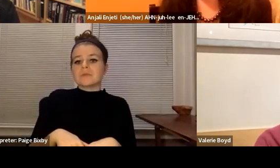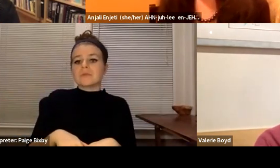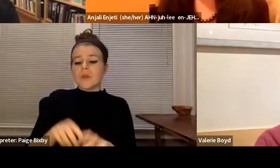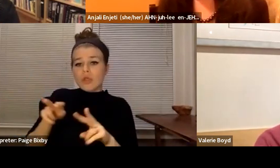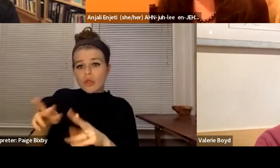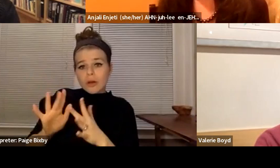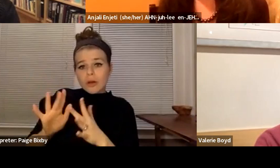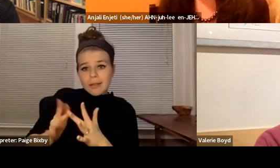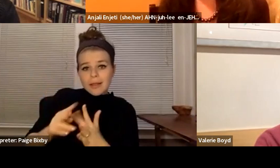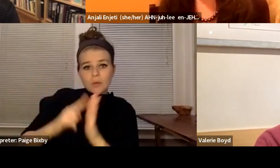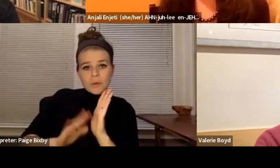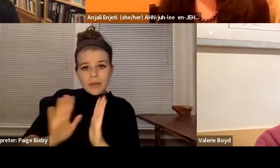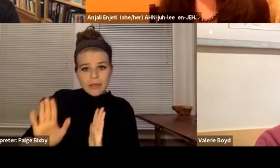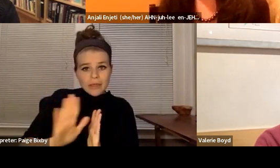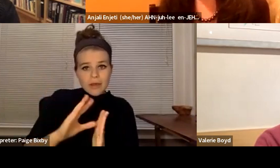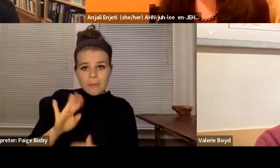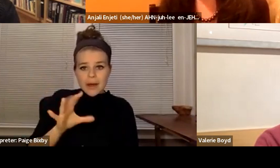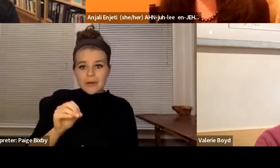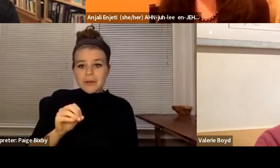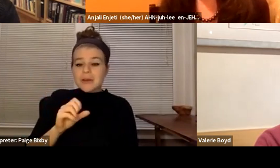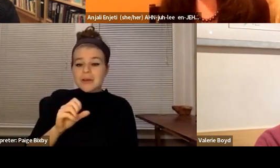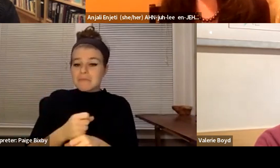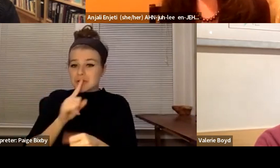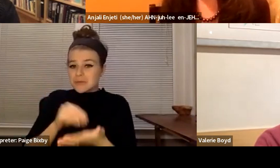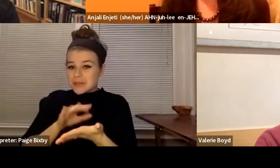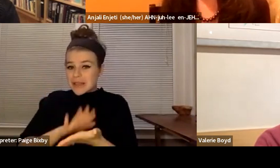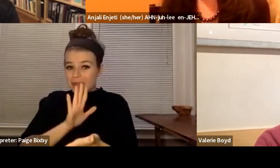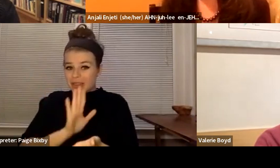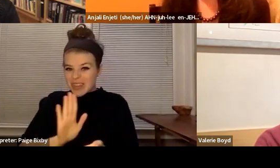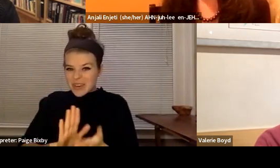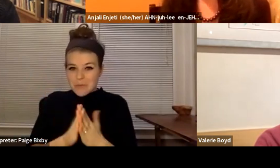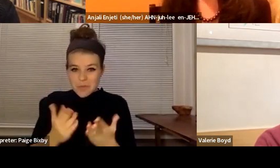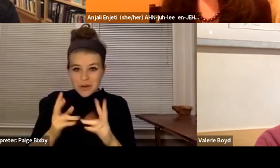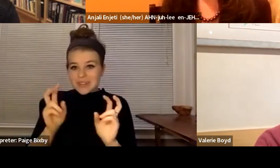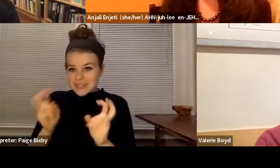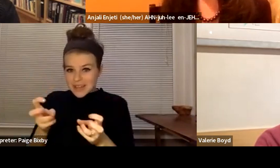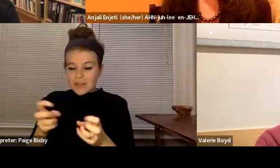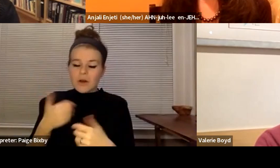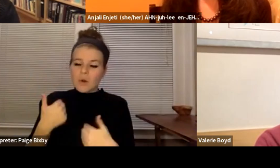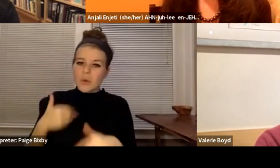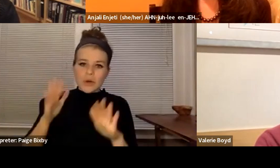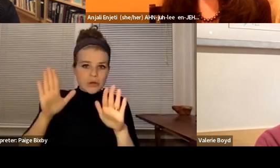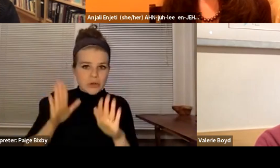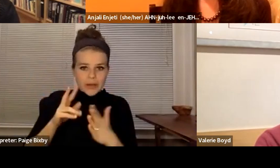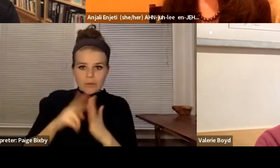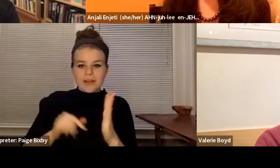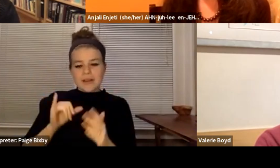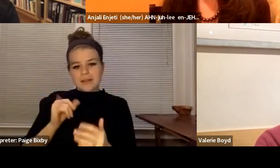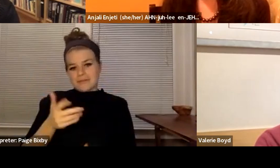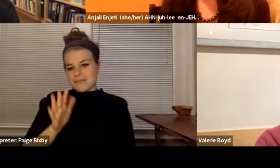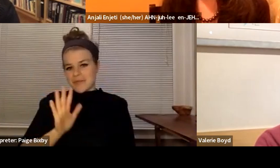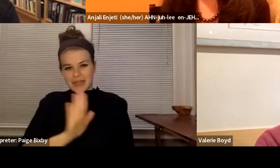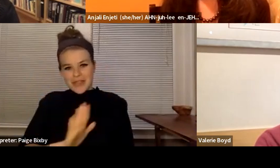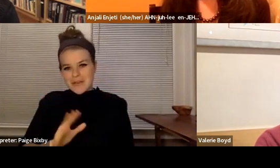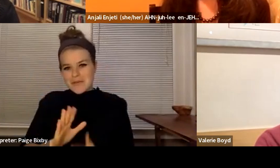again, read their bios, make sure you write down the works, their books, their titles. Those are great reads. Those would be my recommendations.